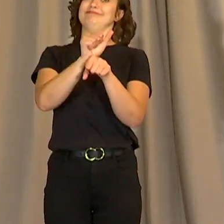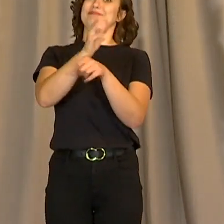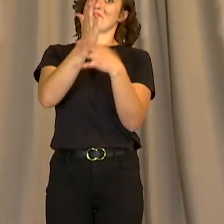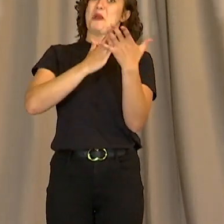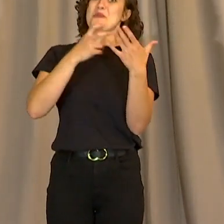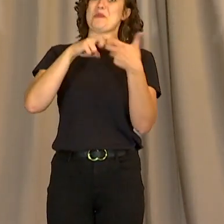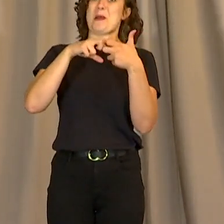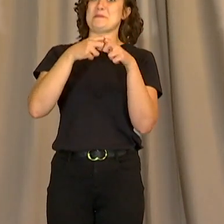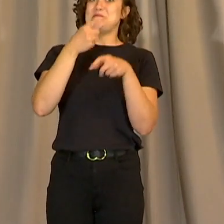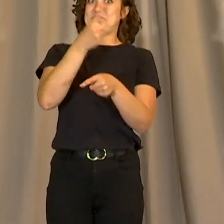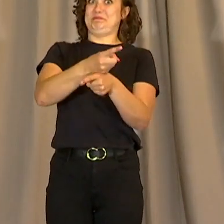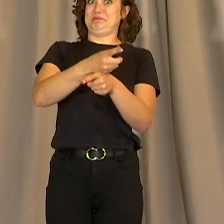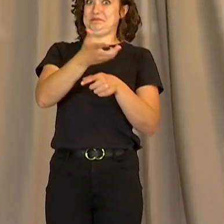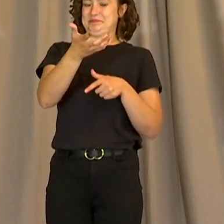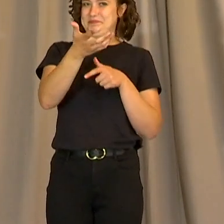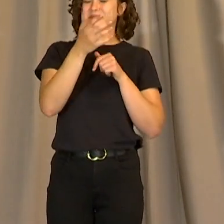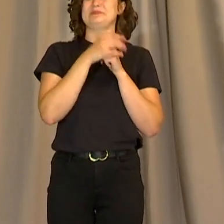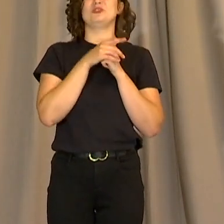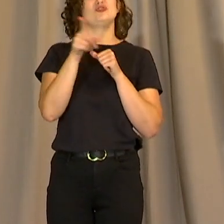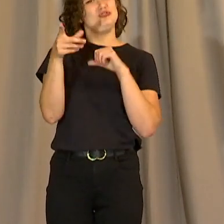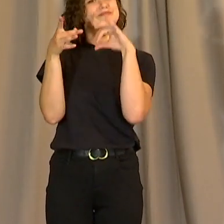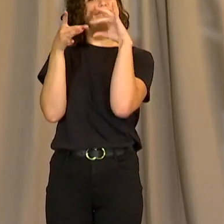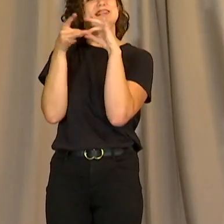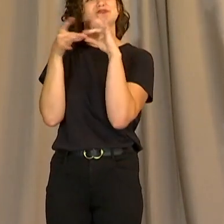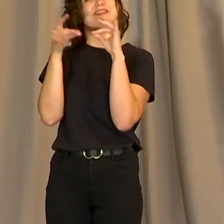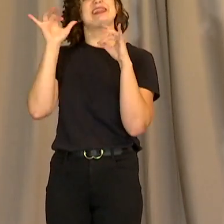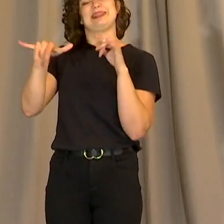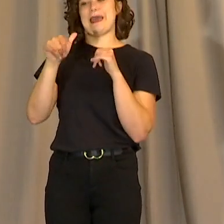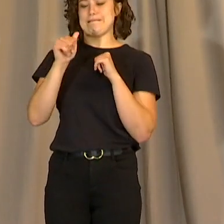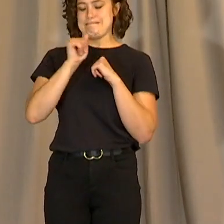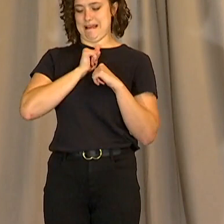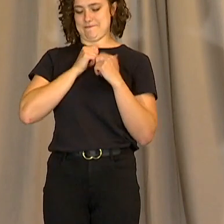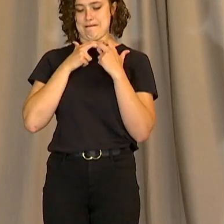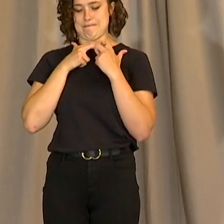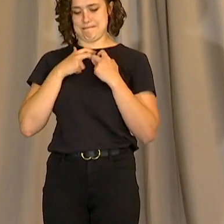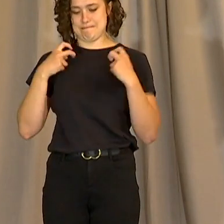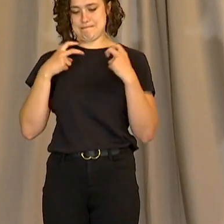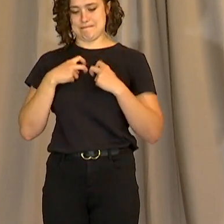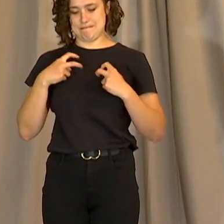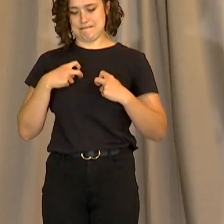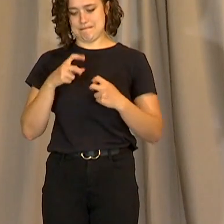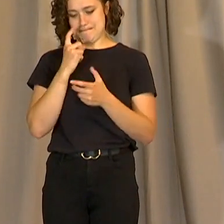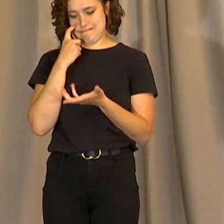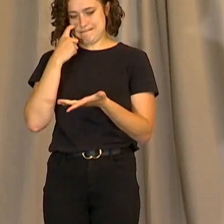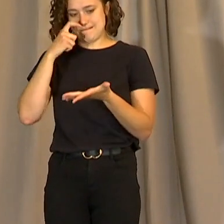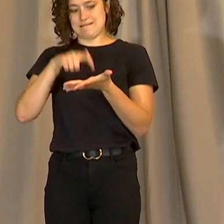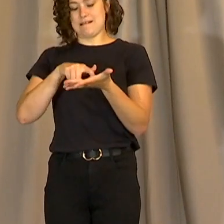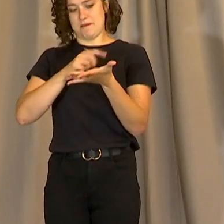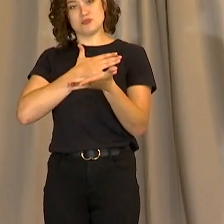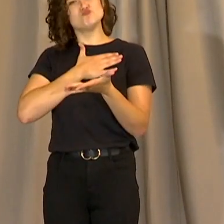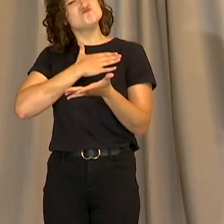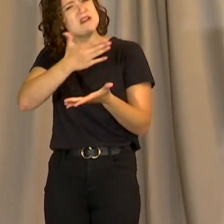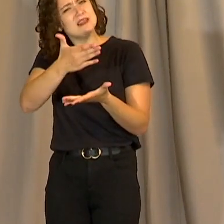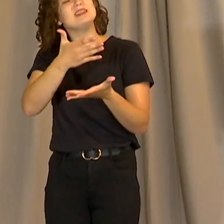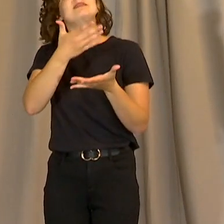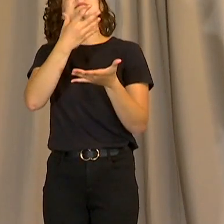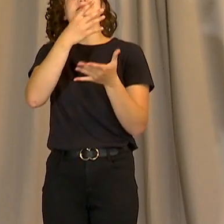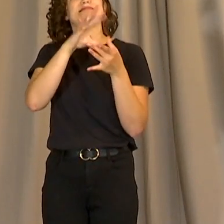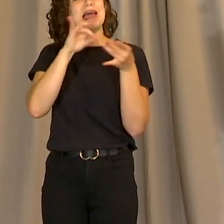just that self-digging in and working and acknowledging that and being willing to say it, being willing to get it